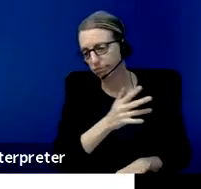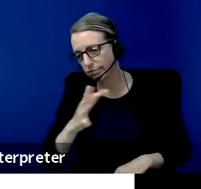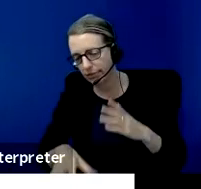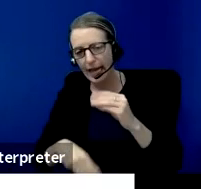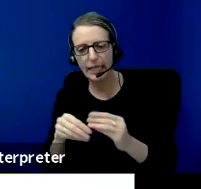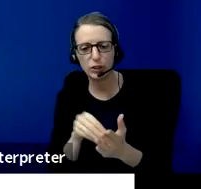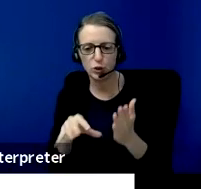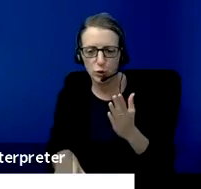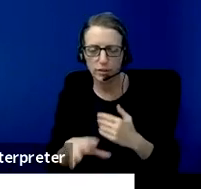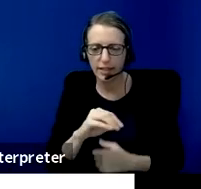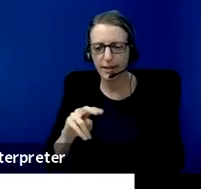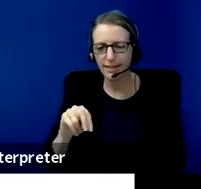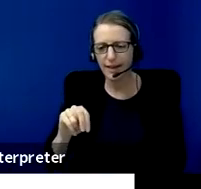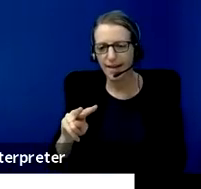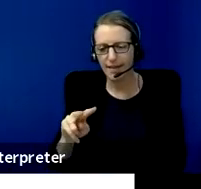navigation.